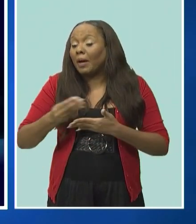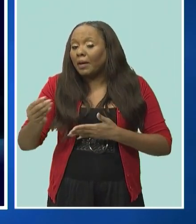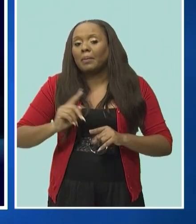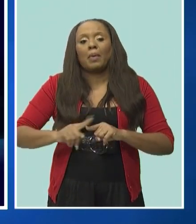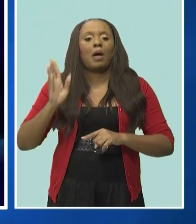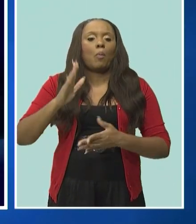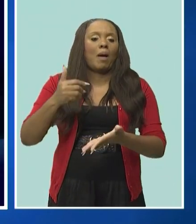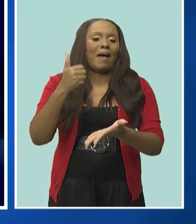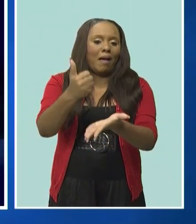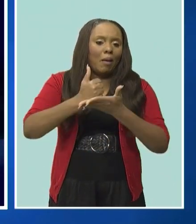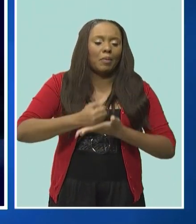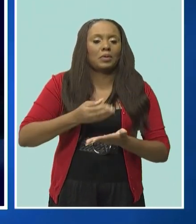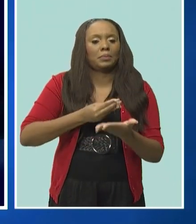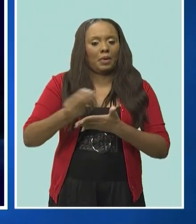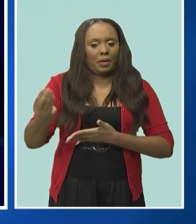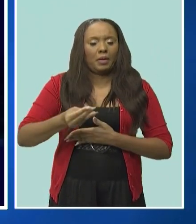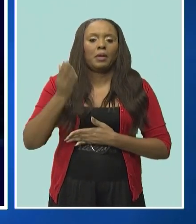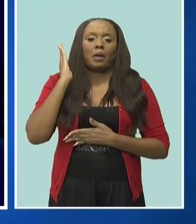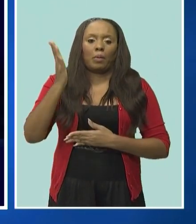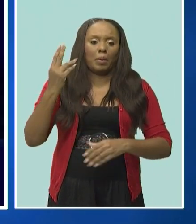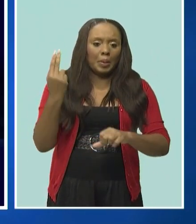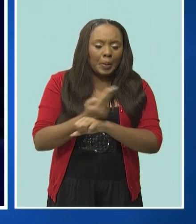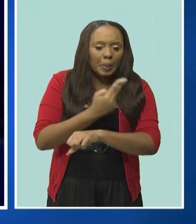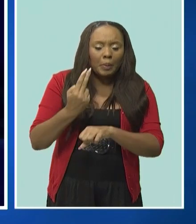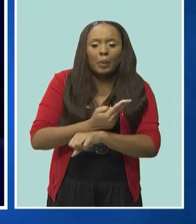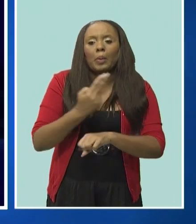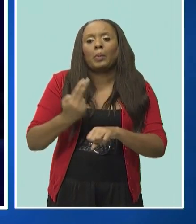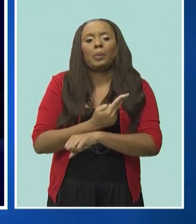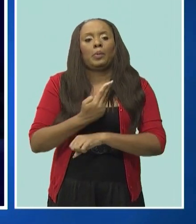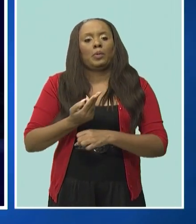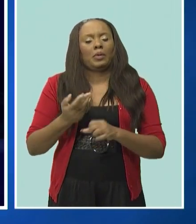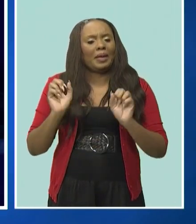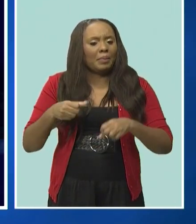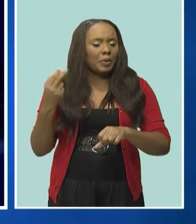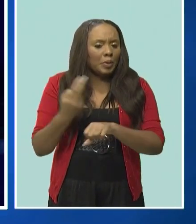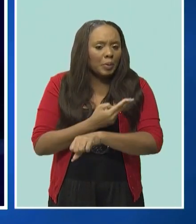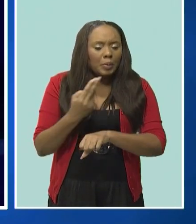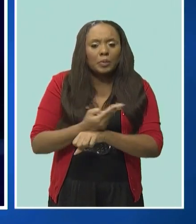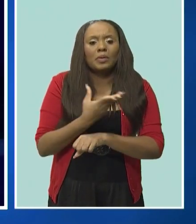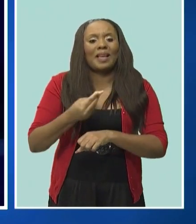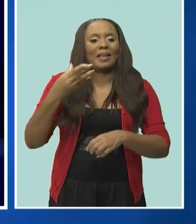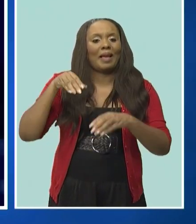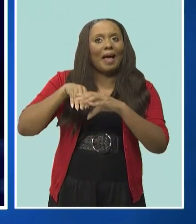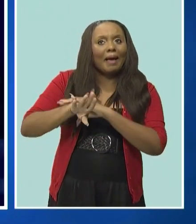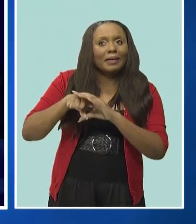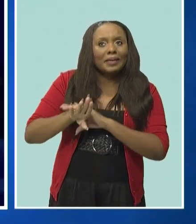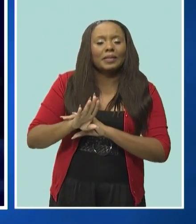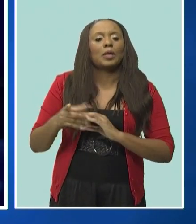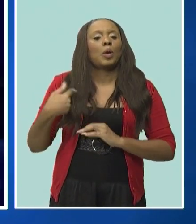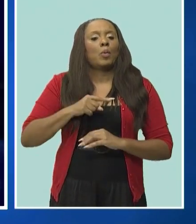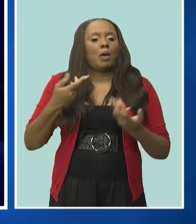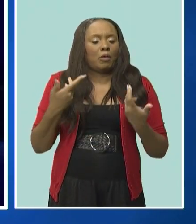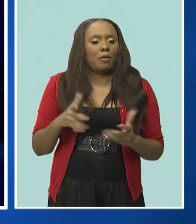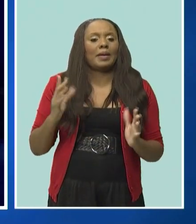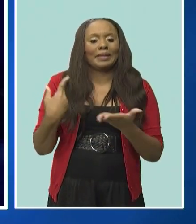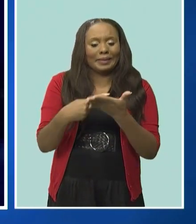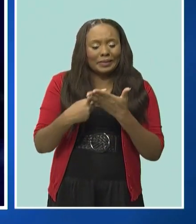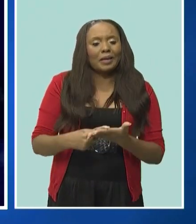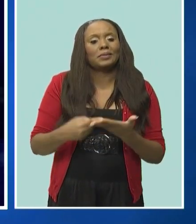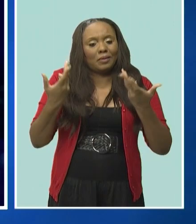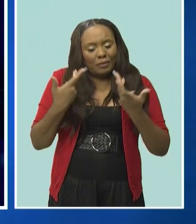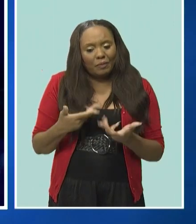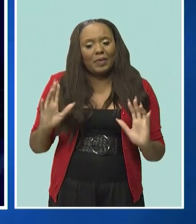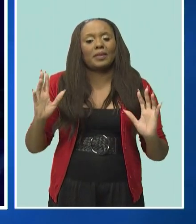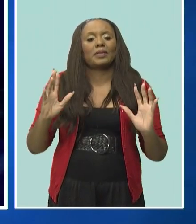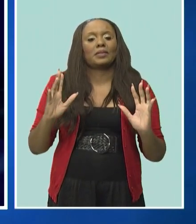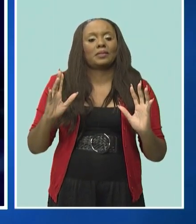do believe that we'll be able to utilize through a facility with them that has already been agreed to, that we will be able to then